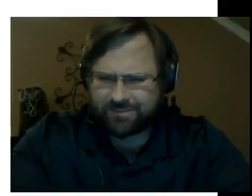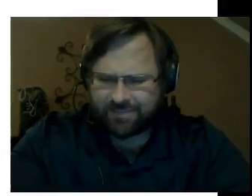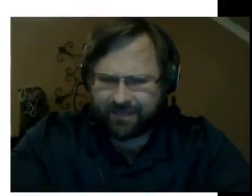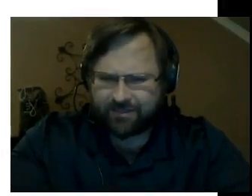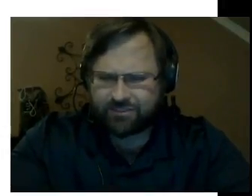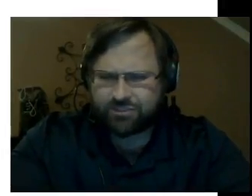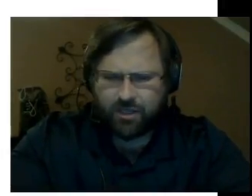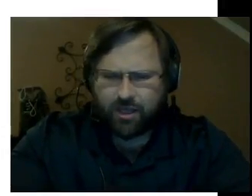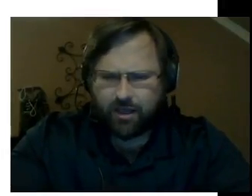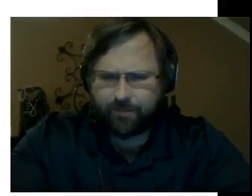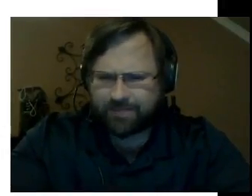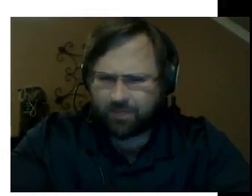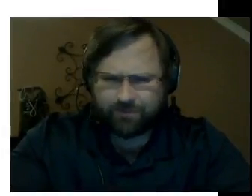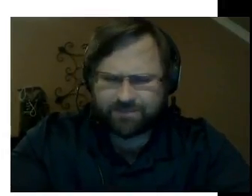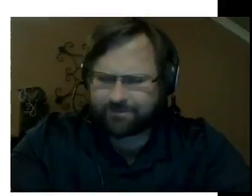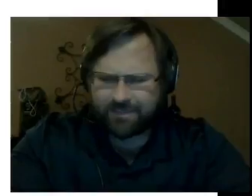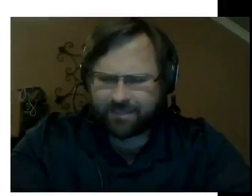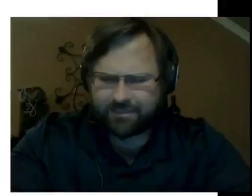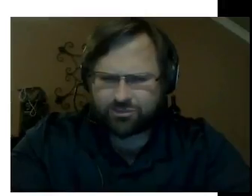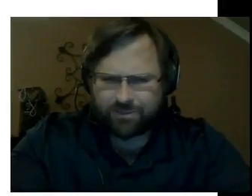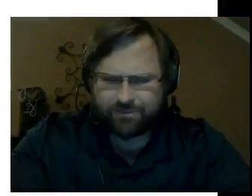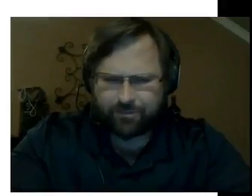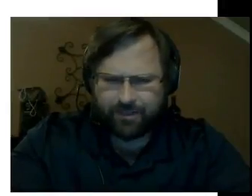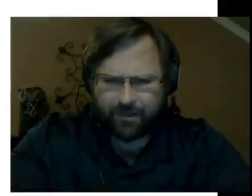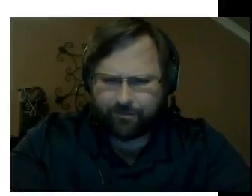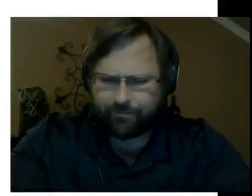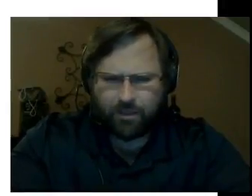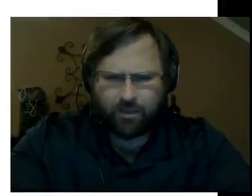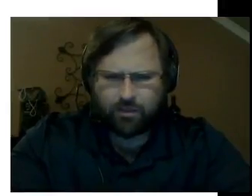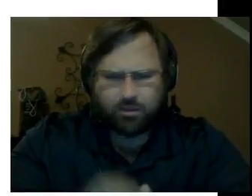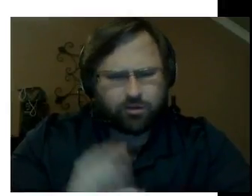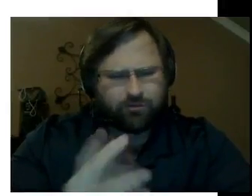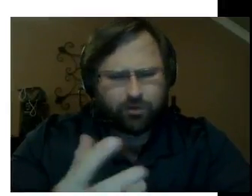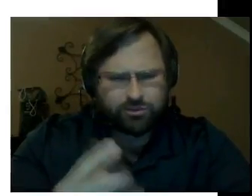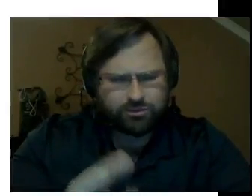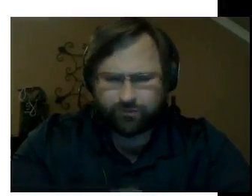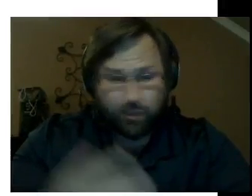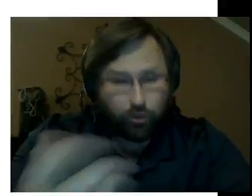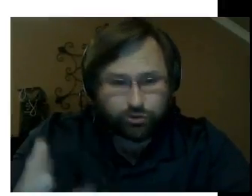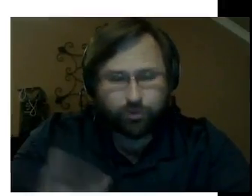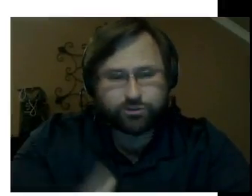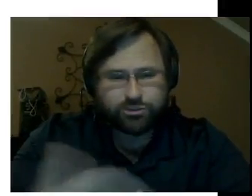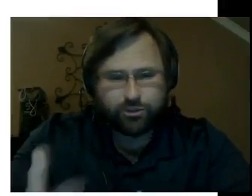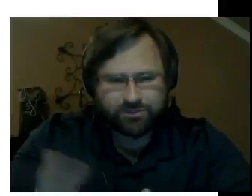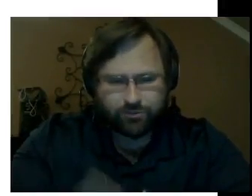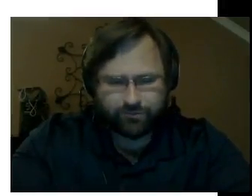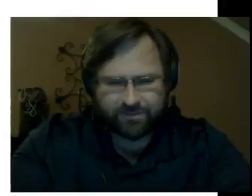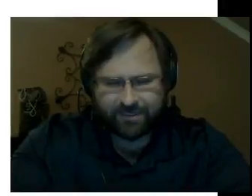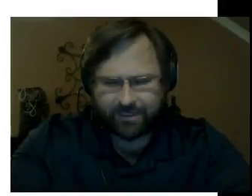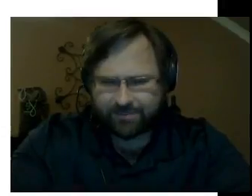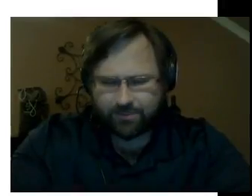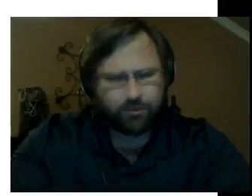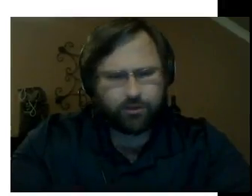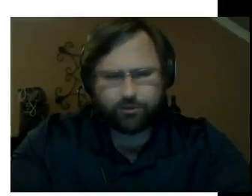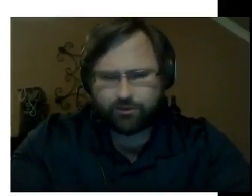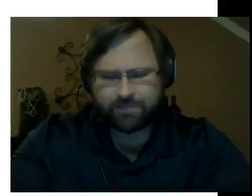express this in English, as oftentimes in English we simply revert to sort of a curse word to show this